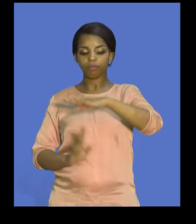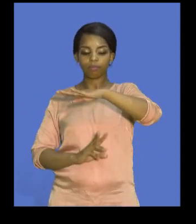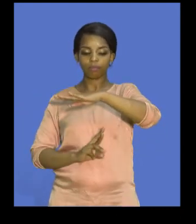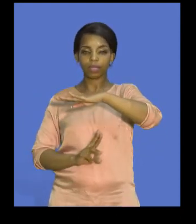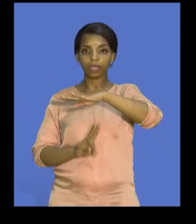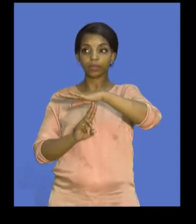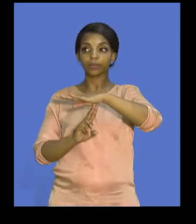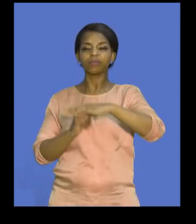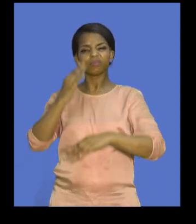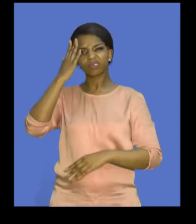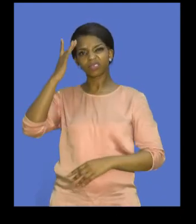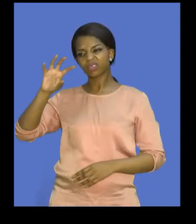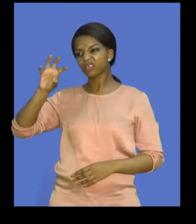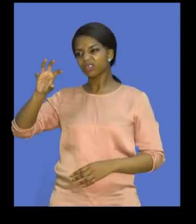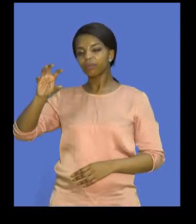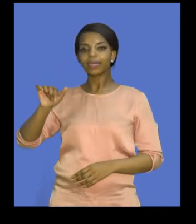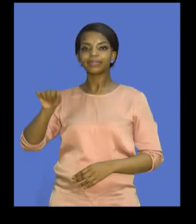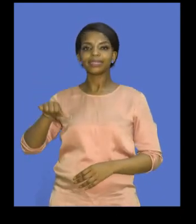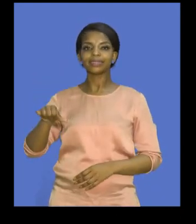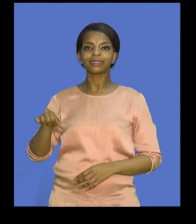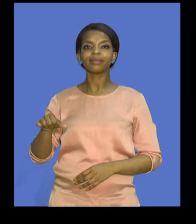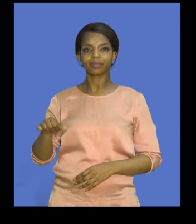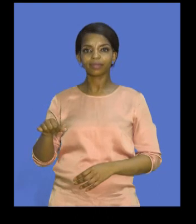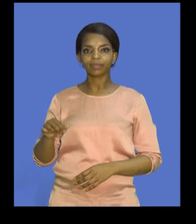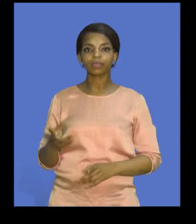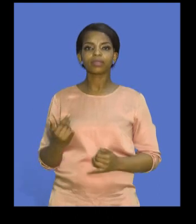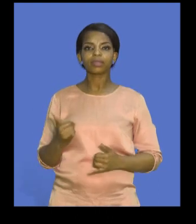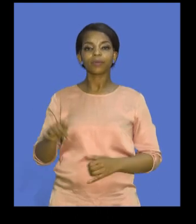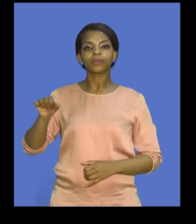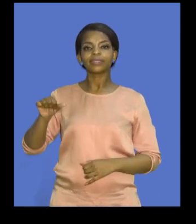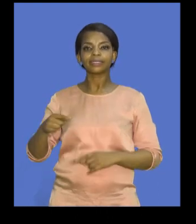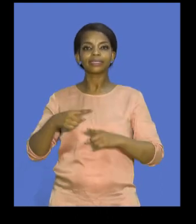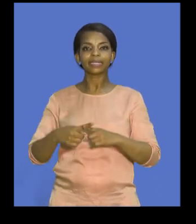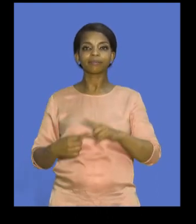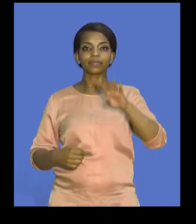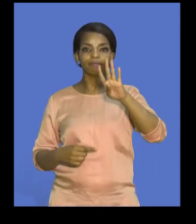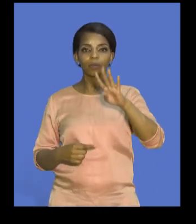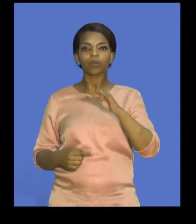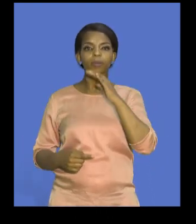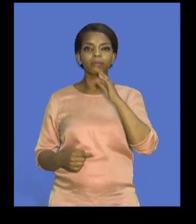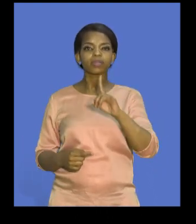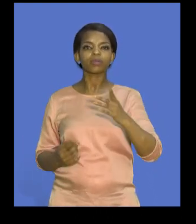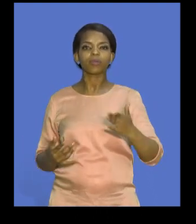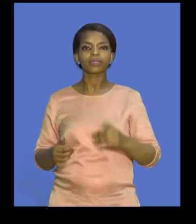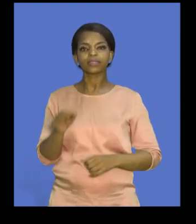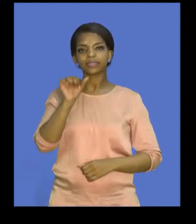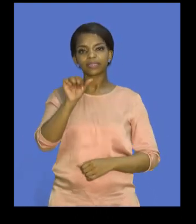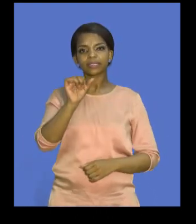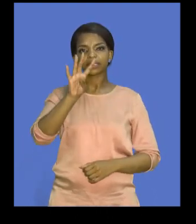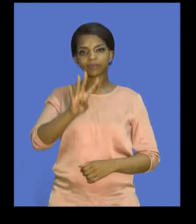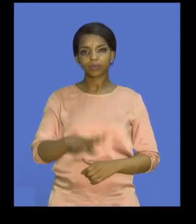16. So this is the new force will actually be 16 multiplied by 4, which is 64 newtons. So as